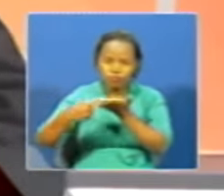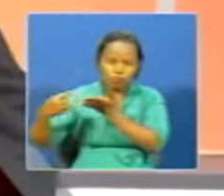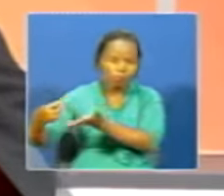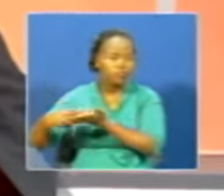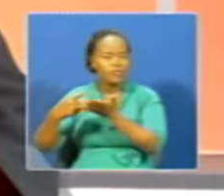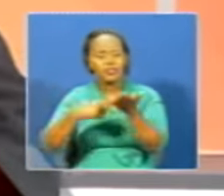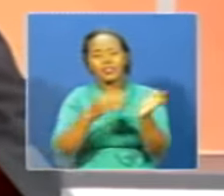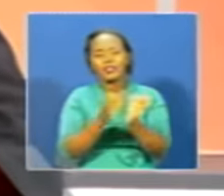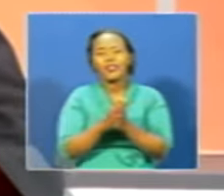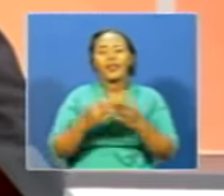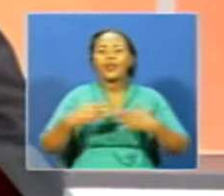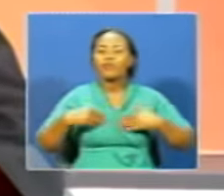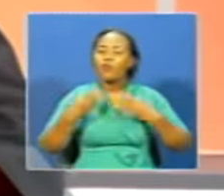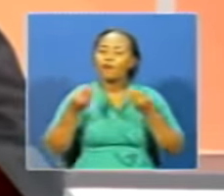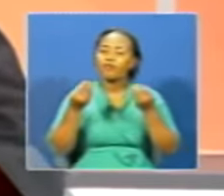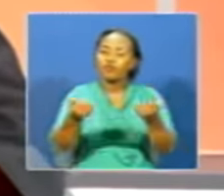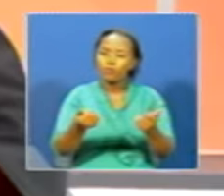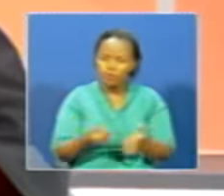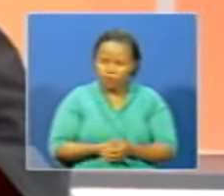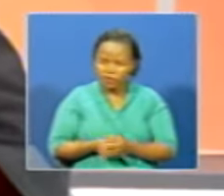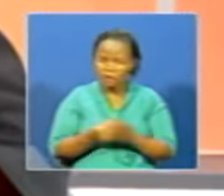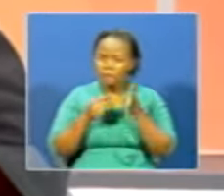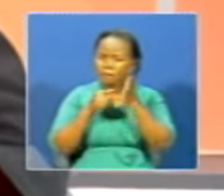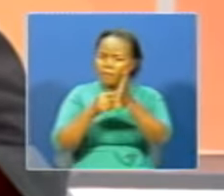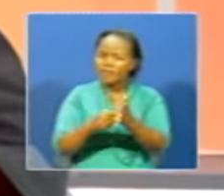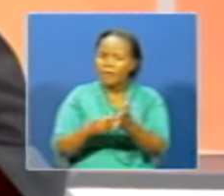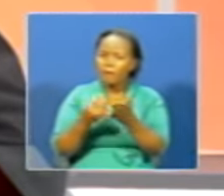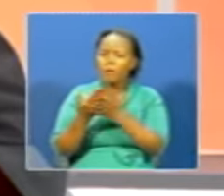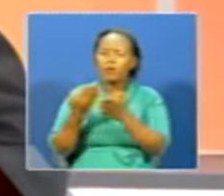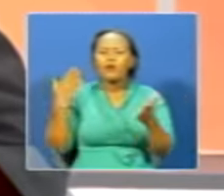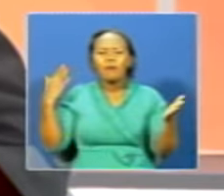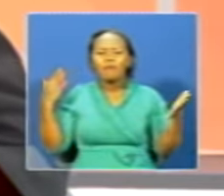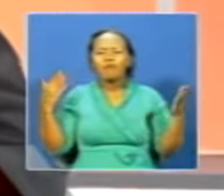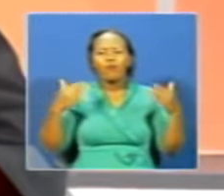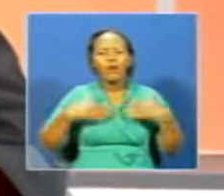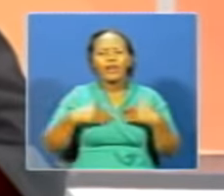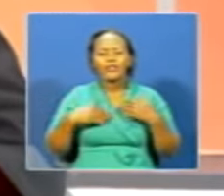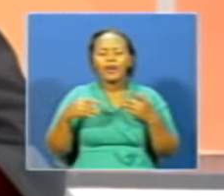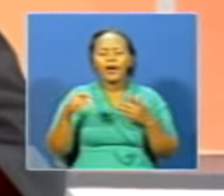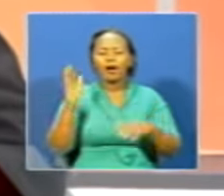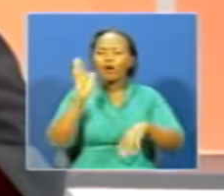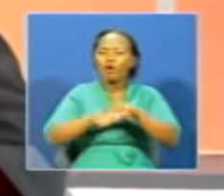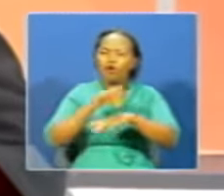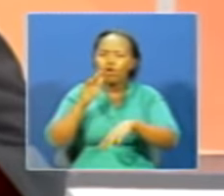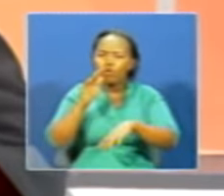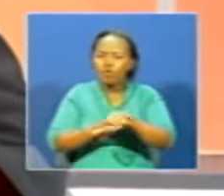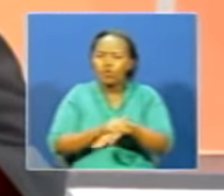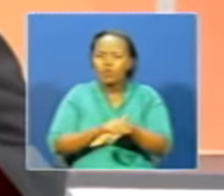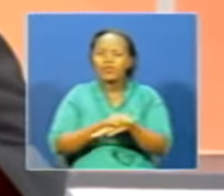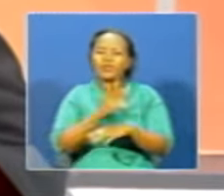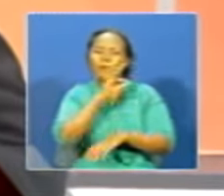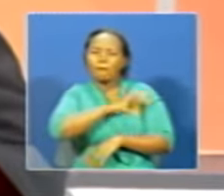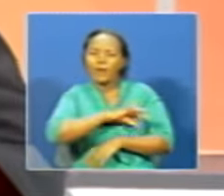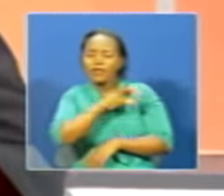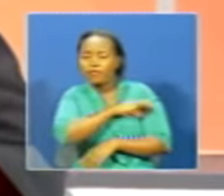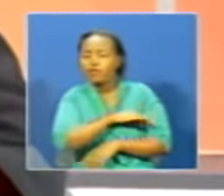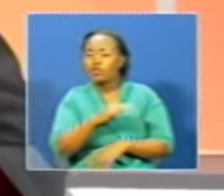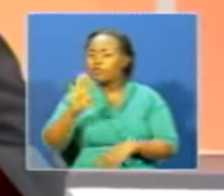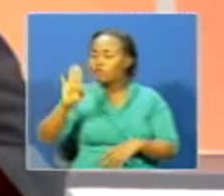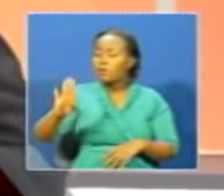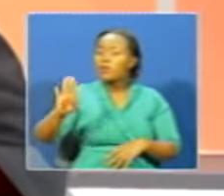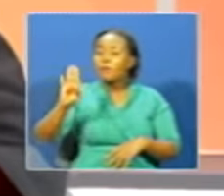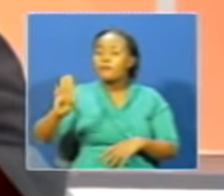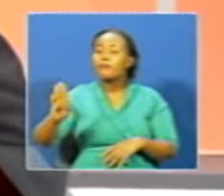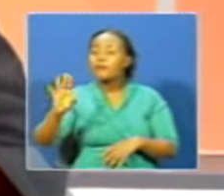instance, if you ask me, there was so much gusto on the BBI. Yeah. Perfect. Mm-hmm. Good dividends within the BBI. Mm-hmm. But when you